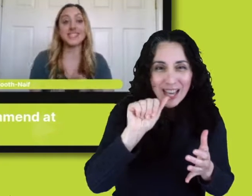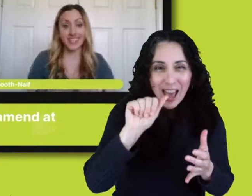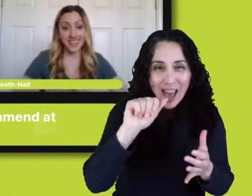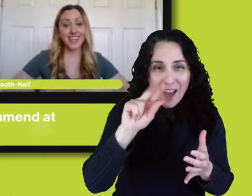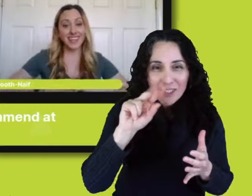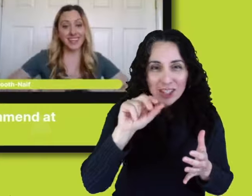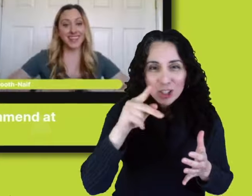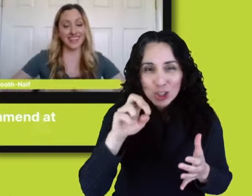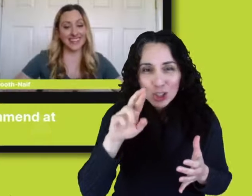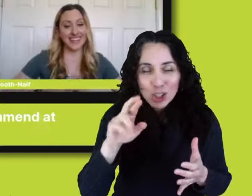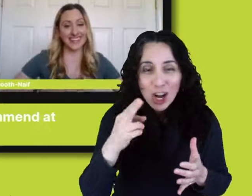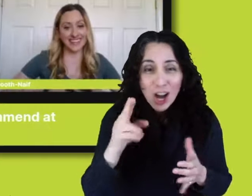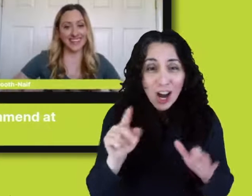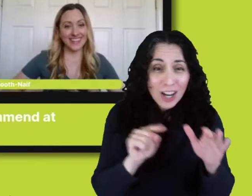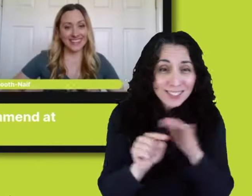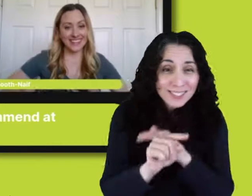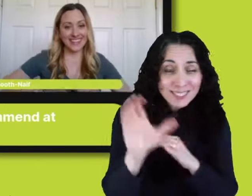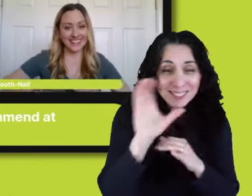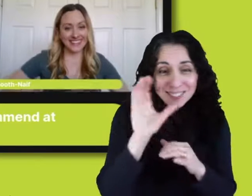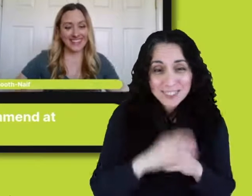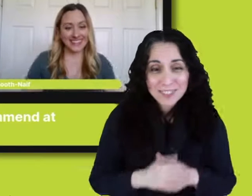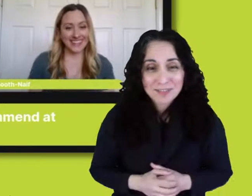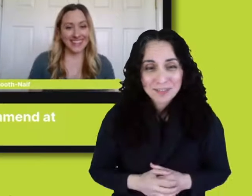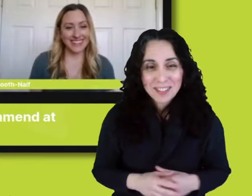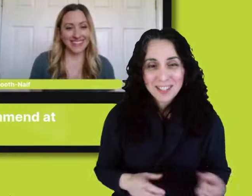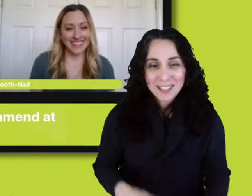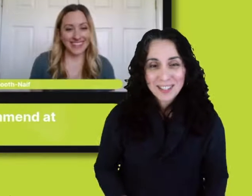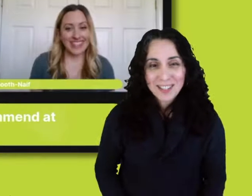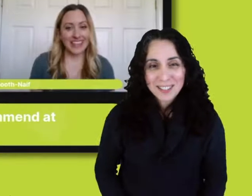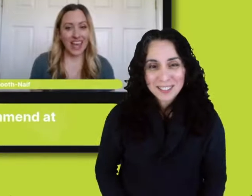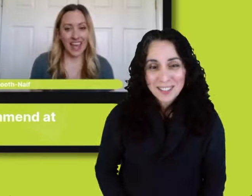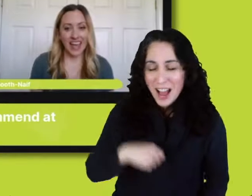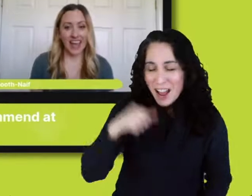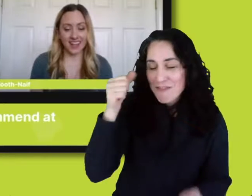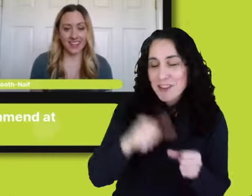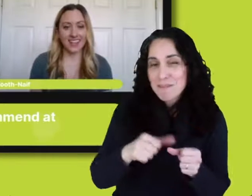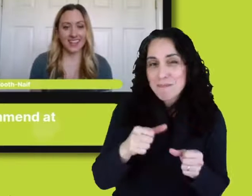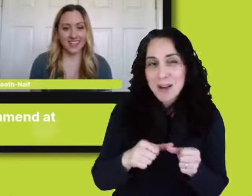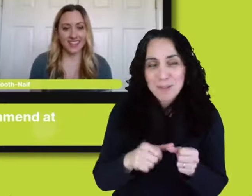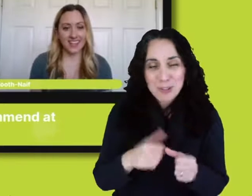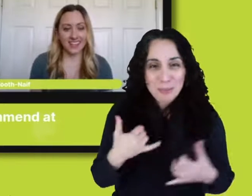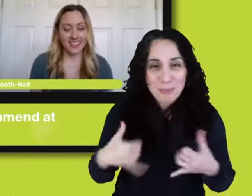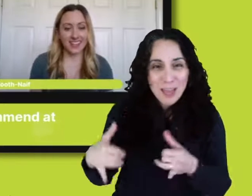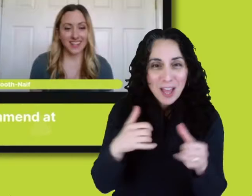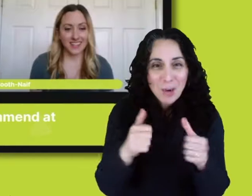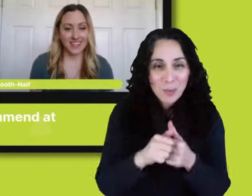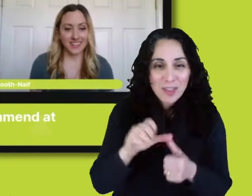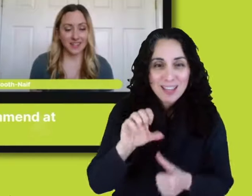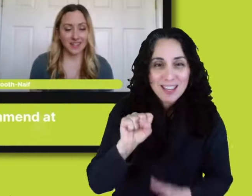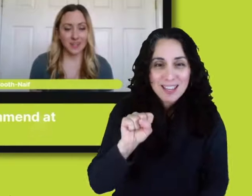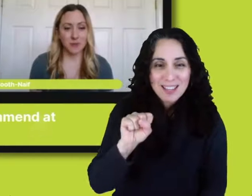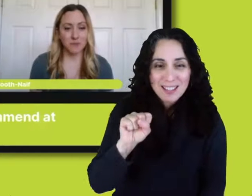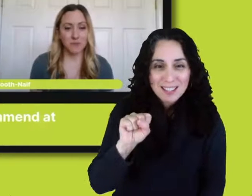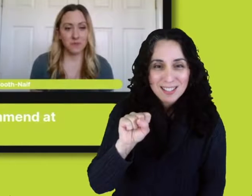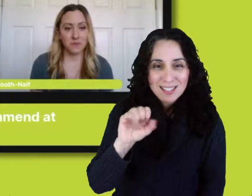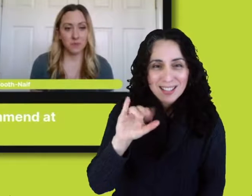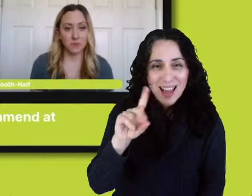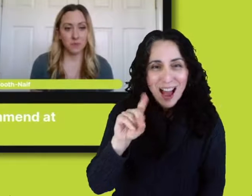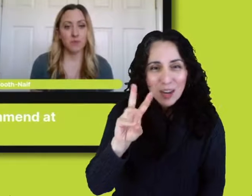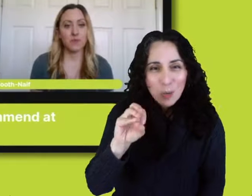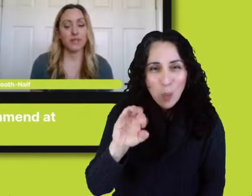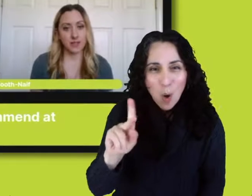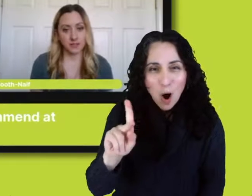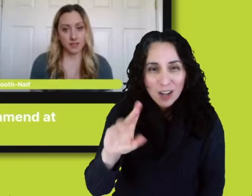I remember I used to play with sidewalk chalk, and it used to be such a challenge to stand up